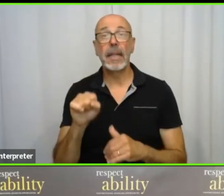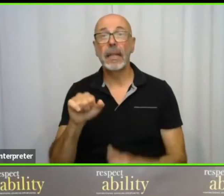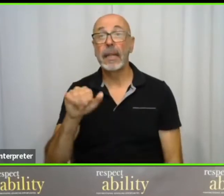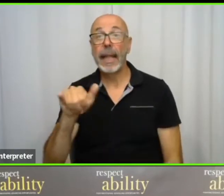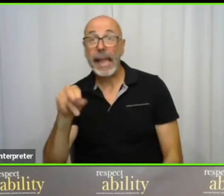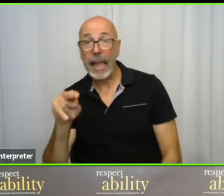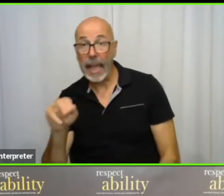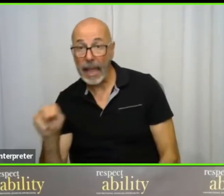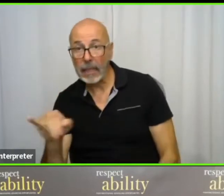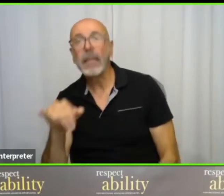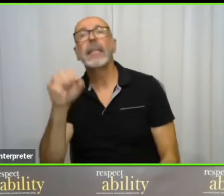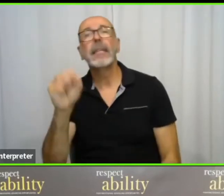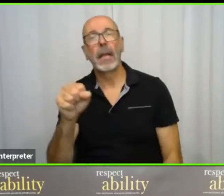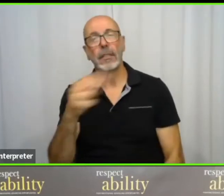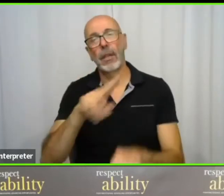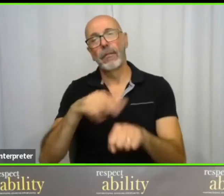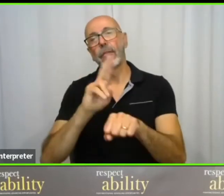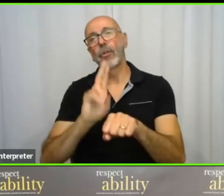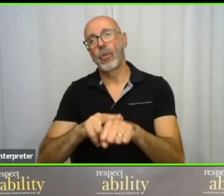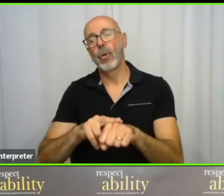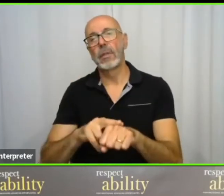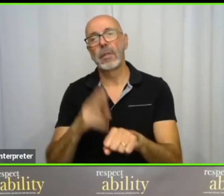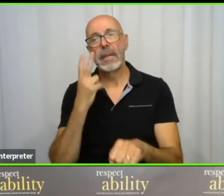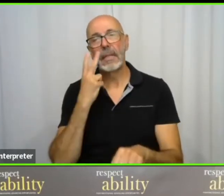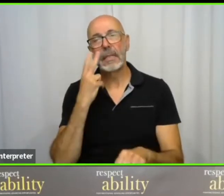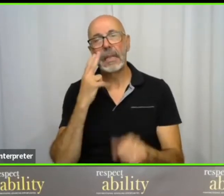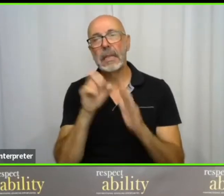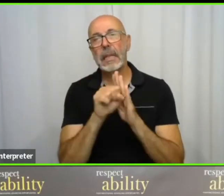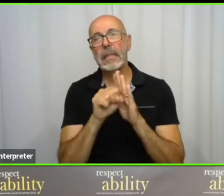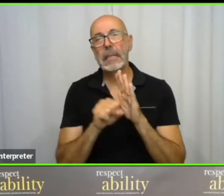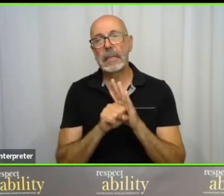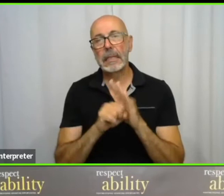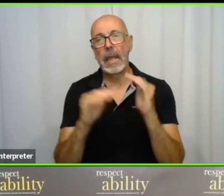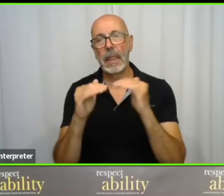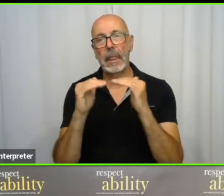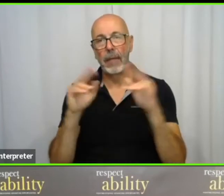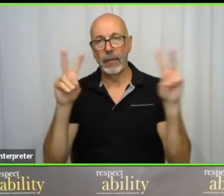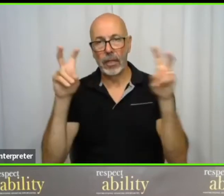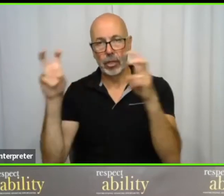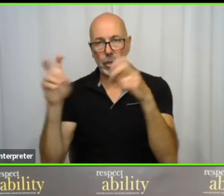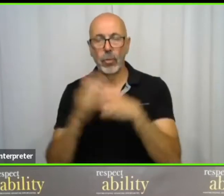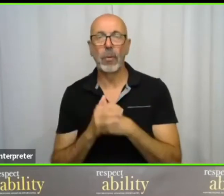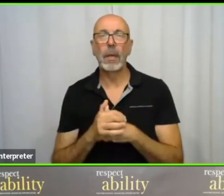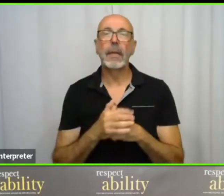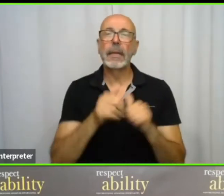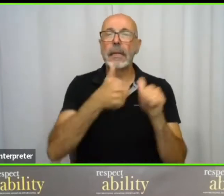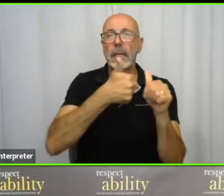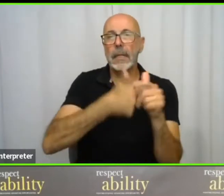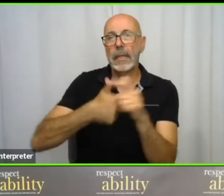it is currently seen as a state level issue because each state has their